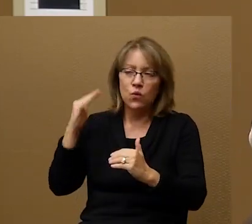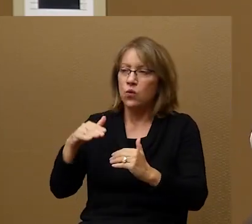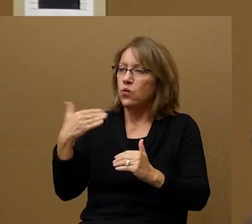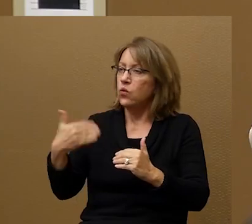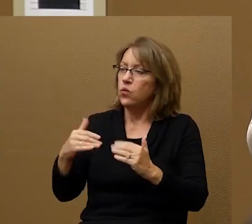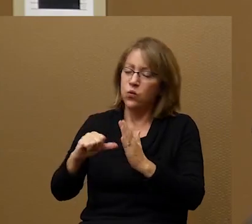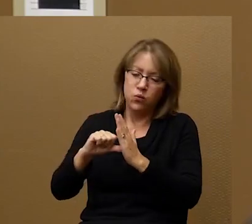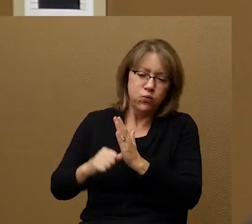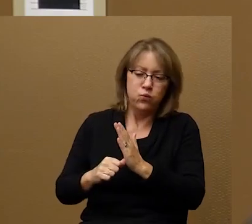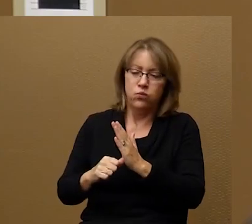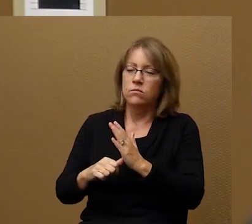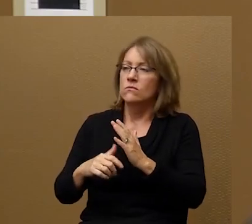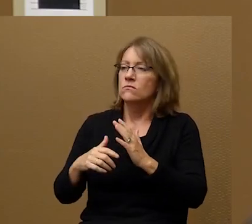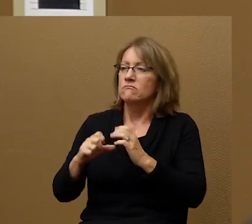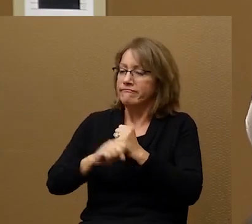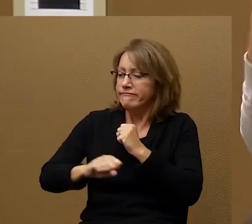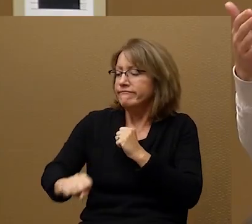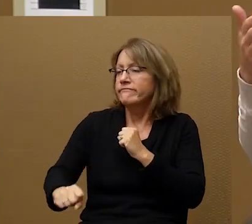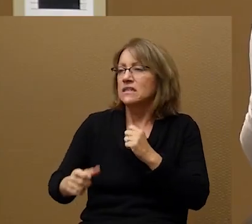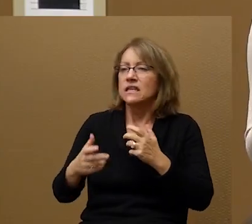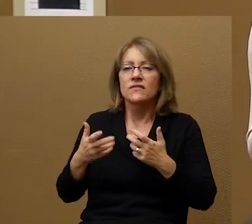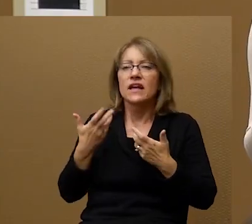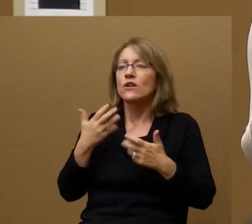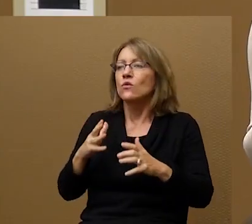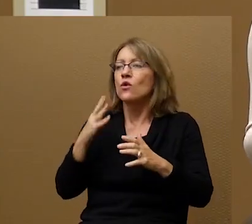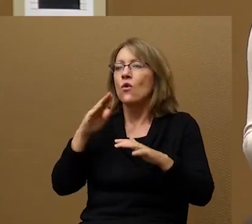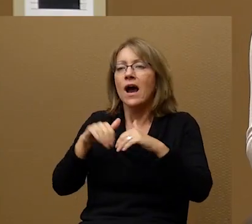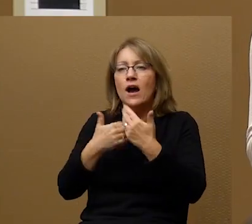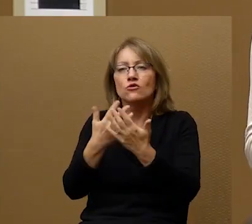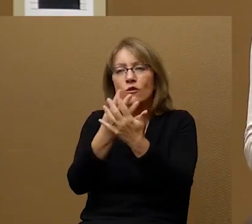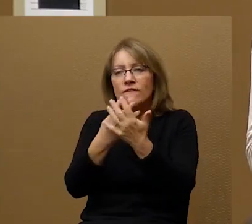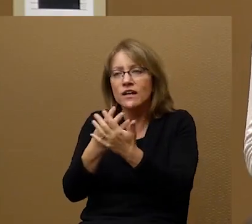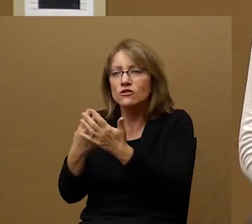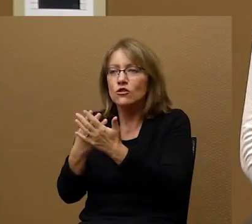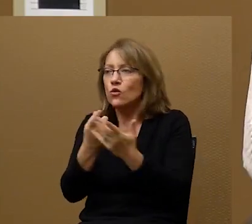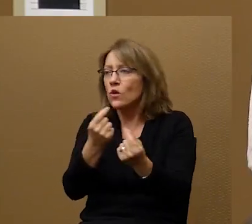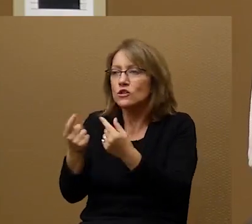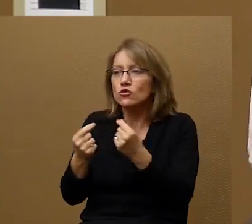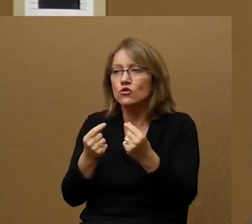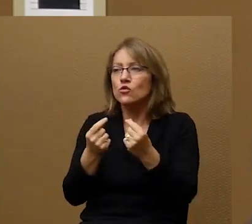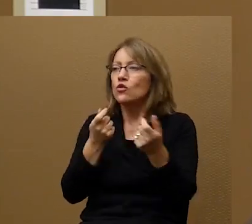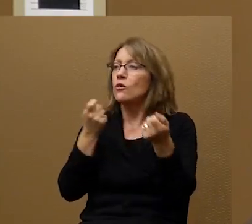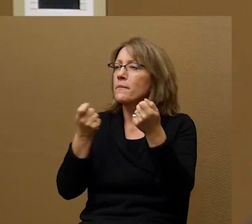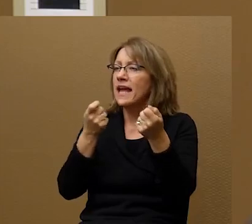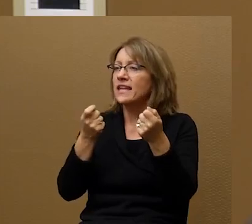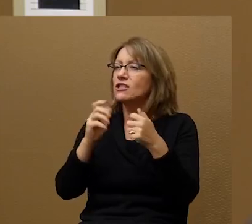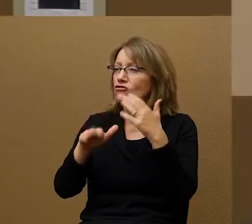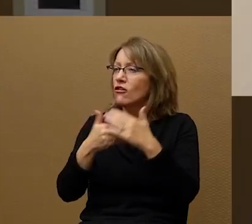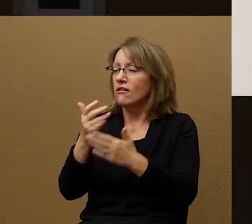and someone might not be able to know how to filter out those different senses.